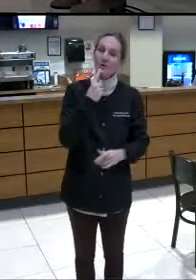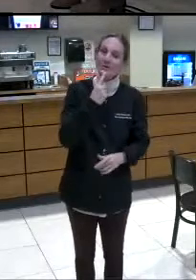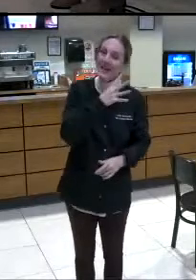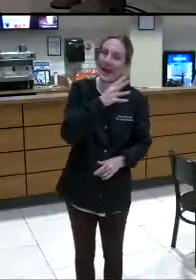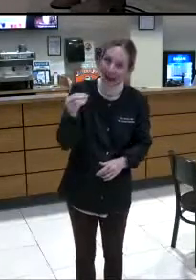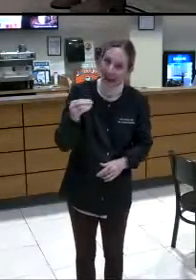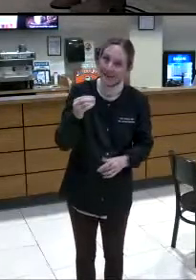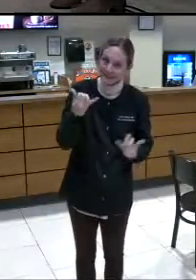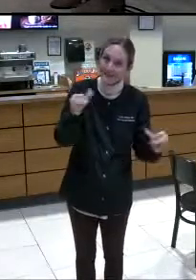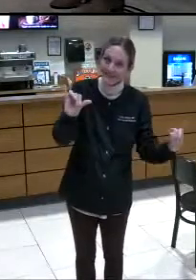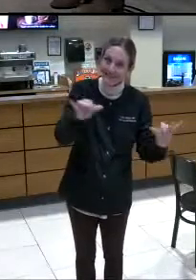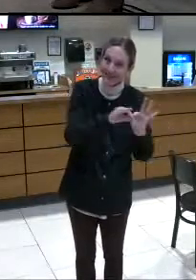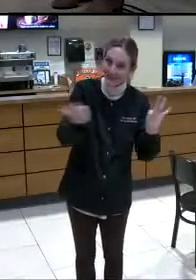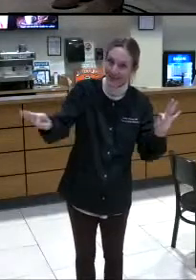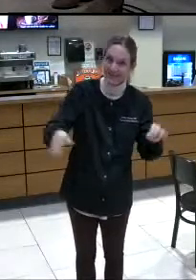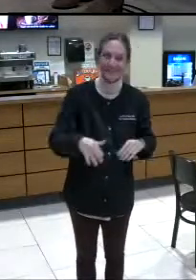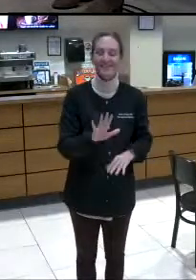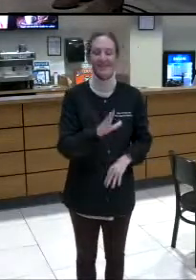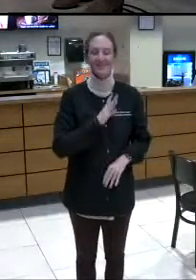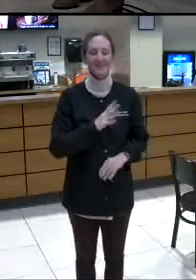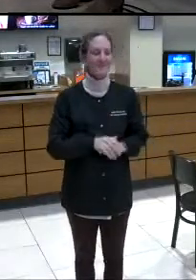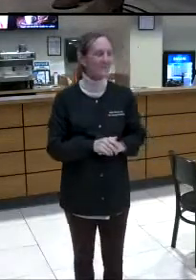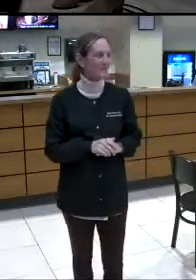Nicole, get ready.